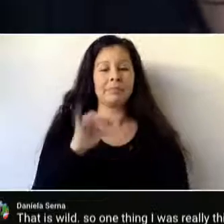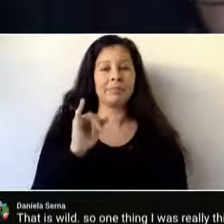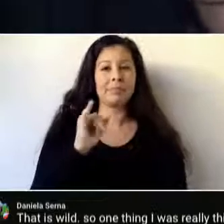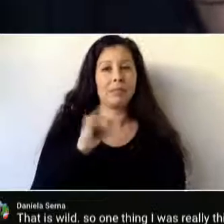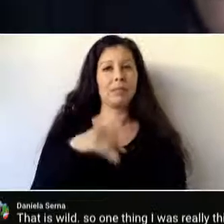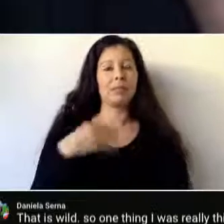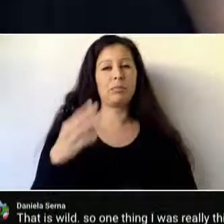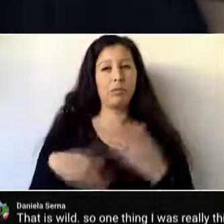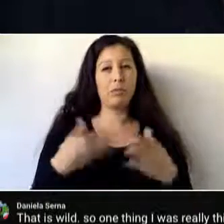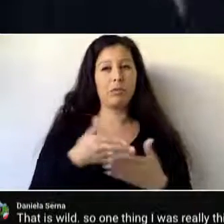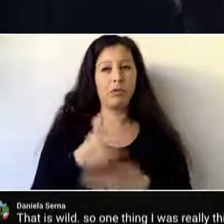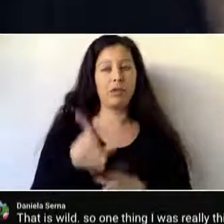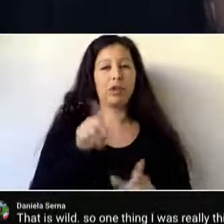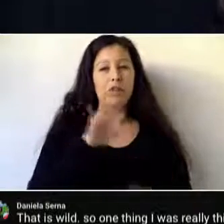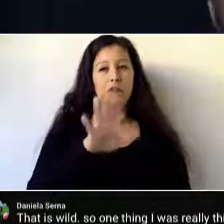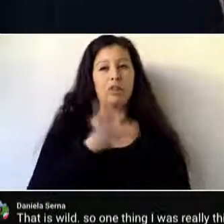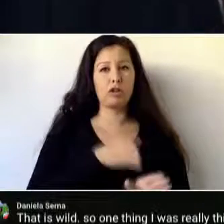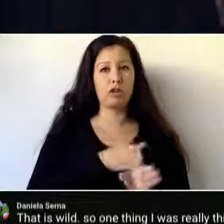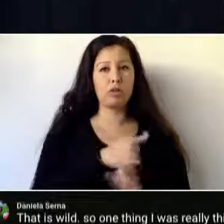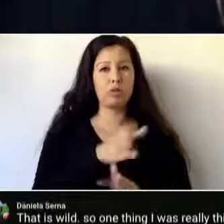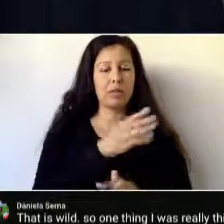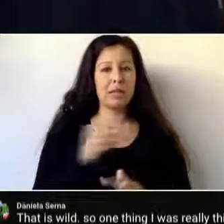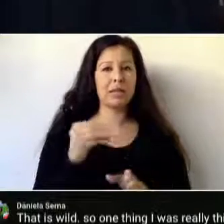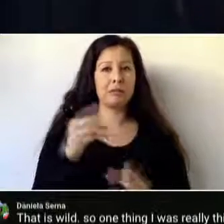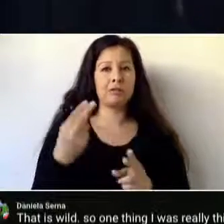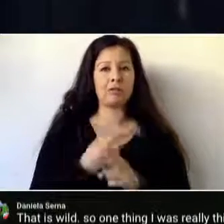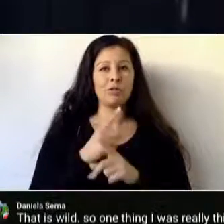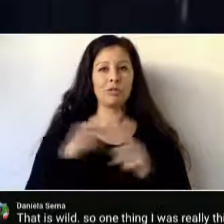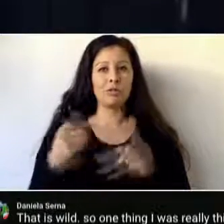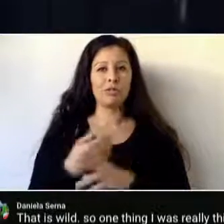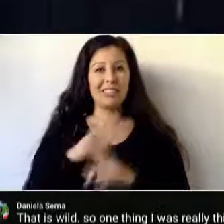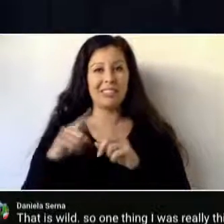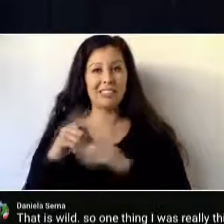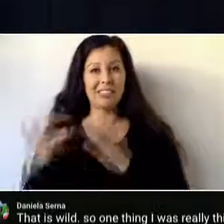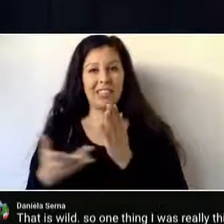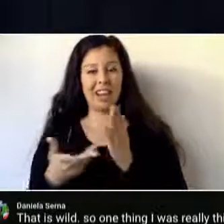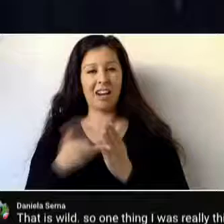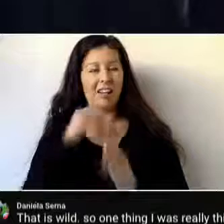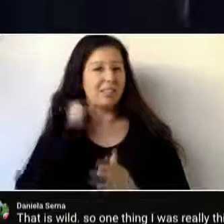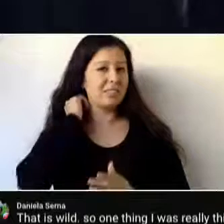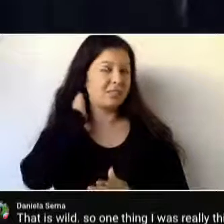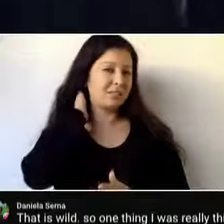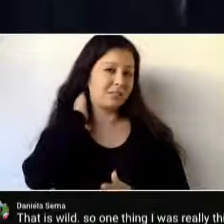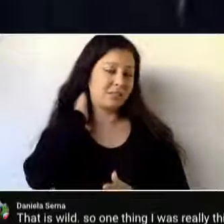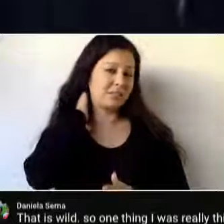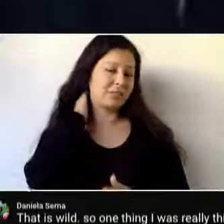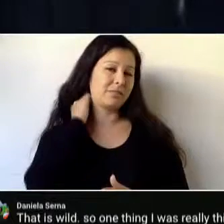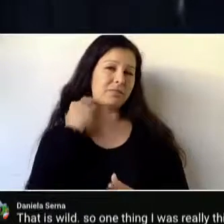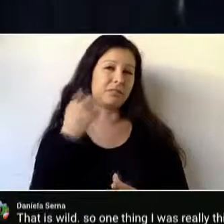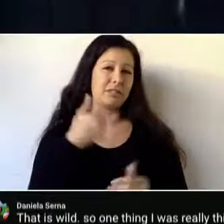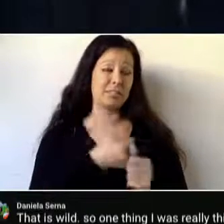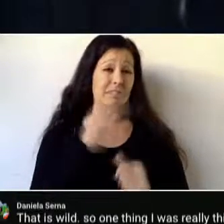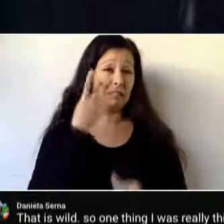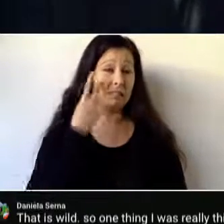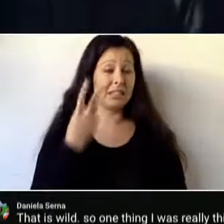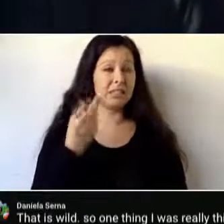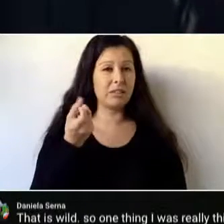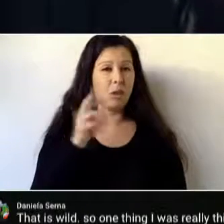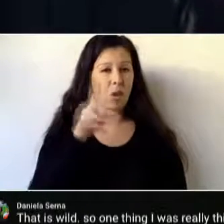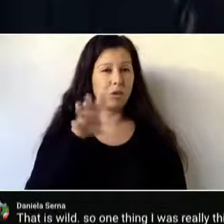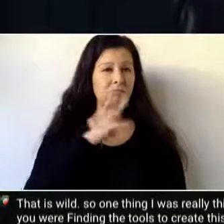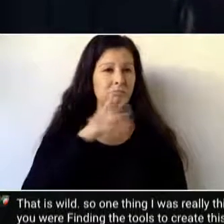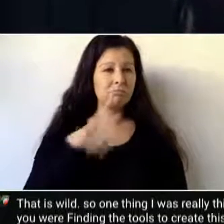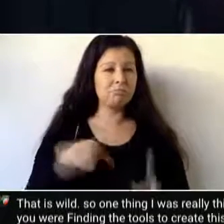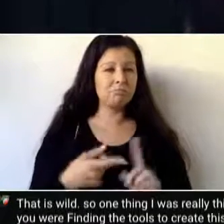moving throughout your career, incorporating these technologies, like, have you seen, or can you talk